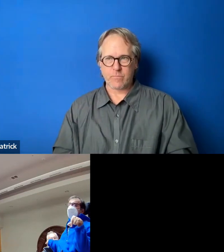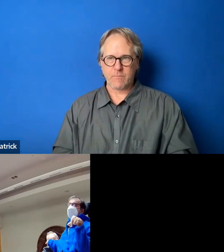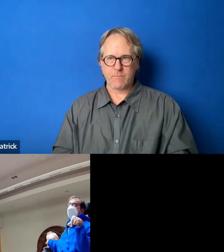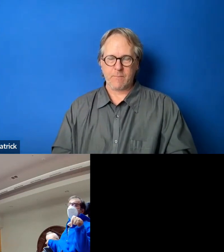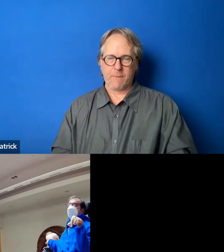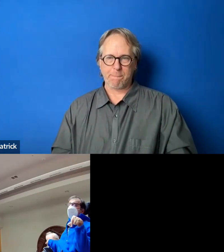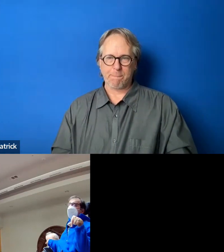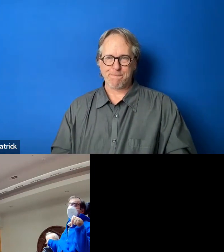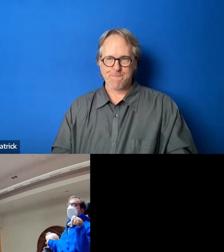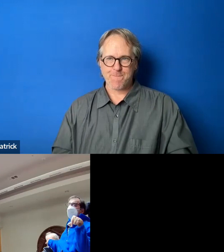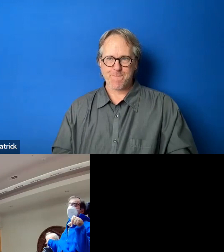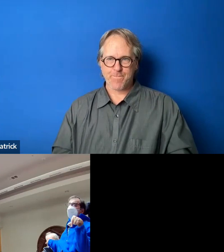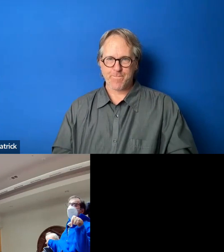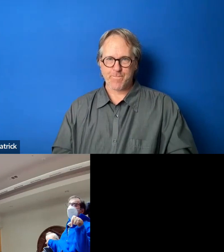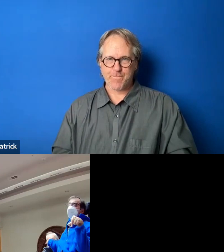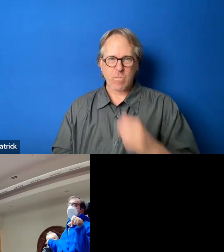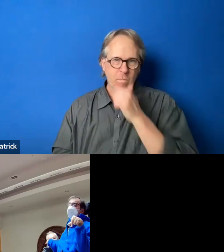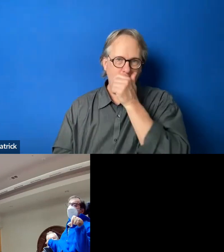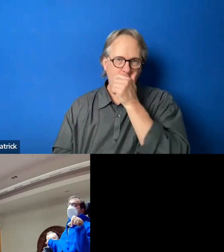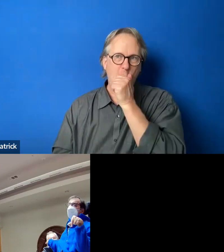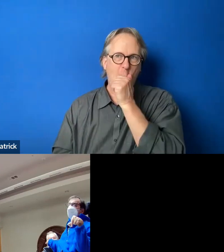people who